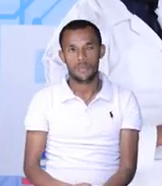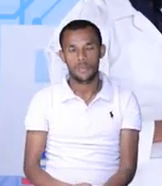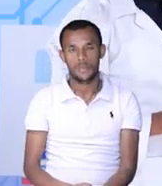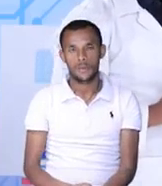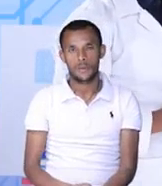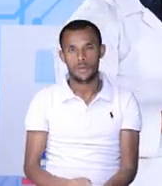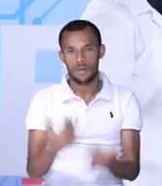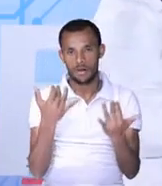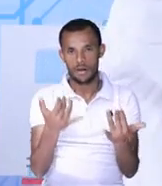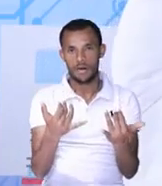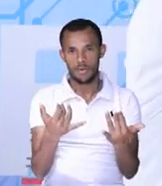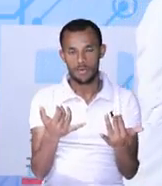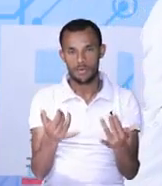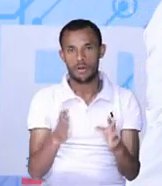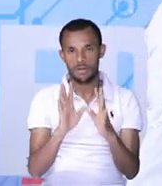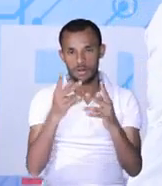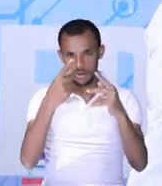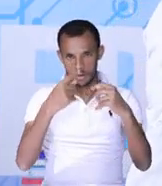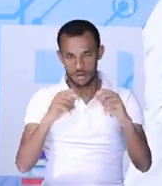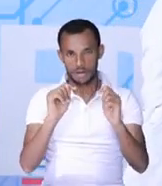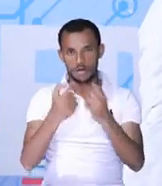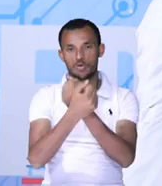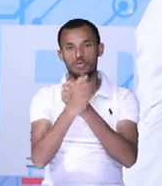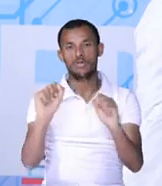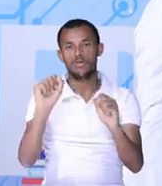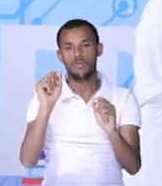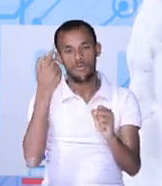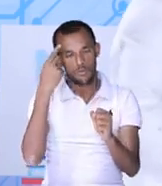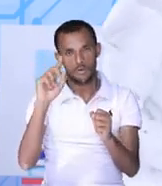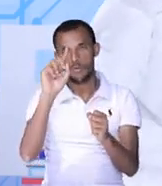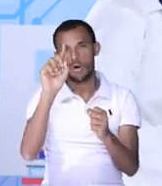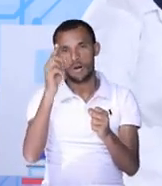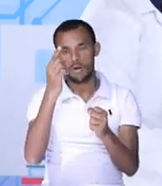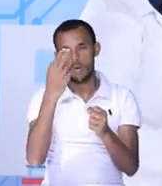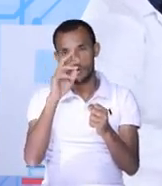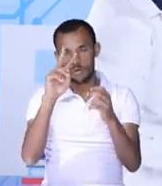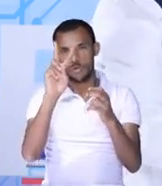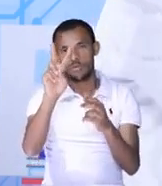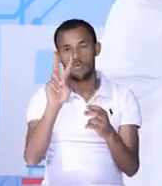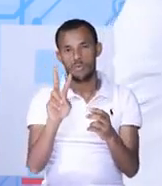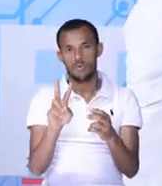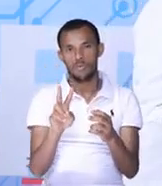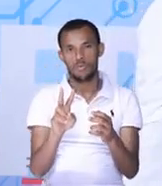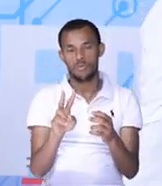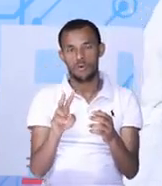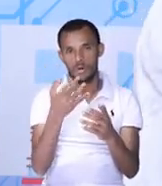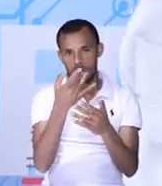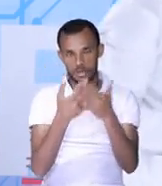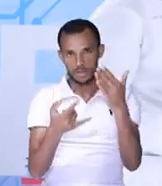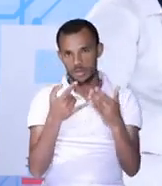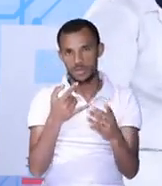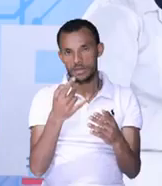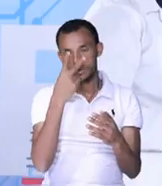So now let's try to solve for one of the two. When you solve for, let's take this